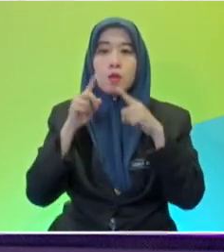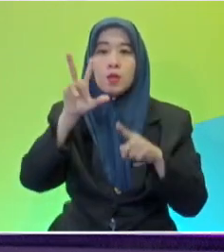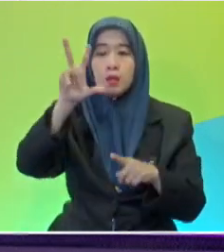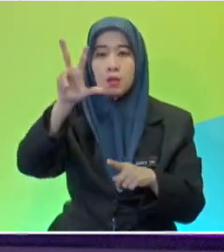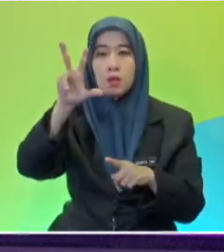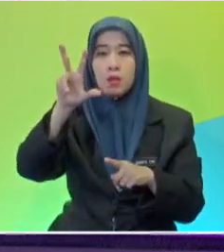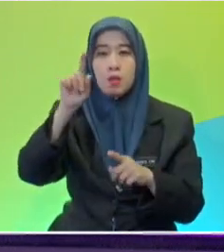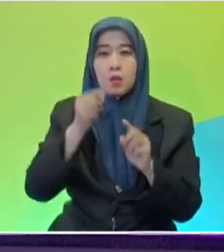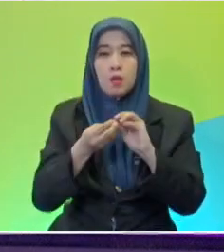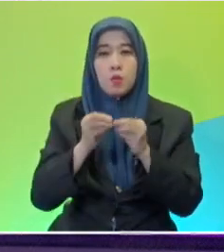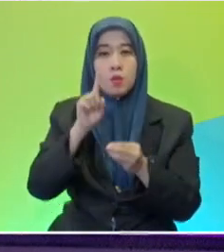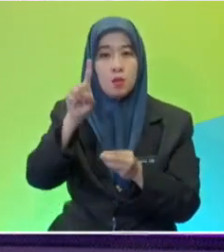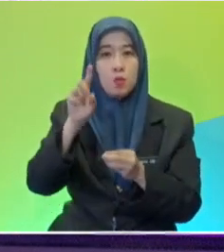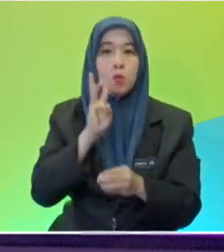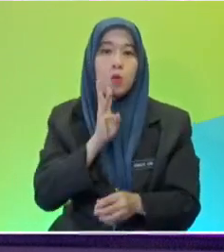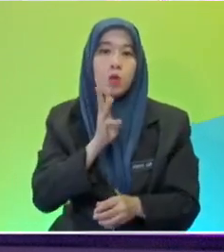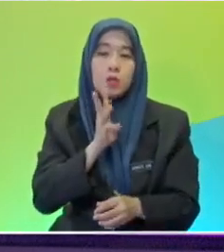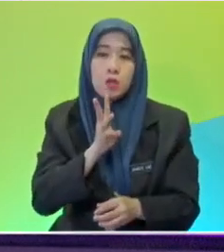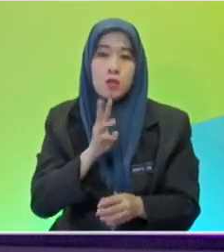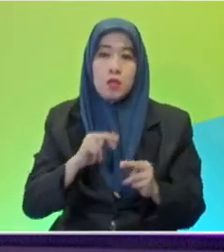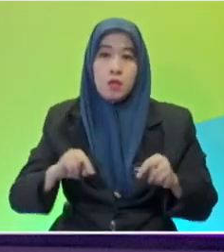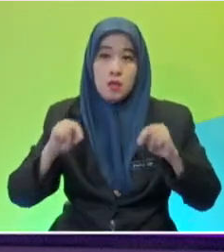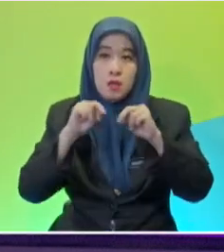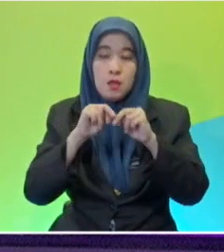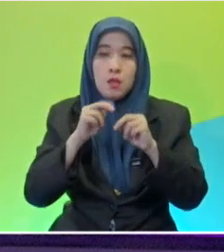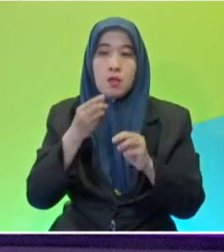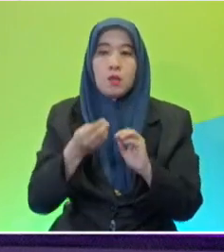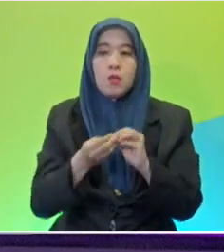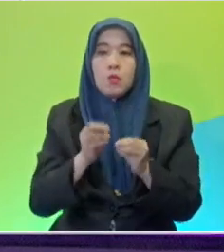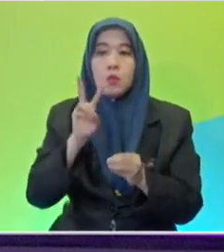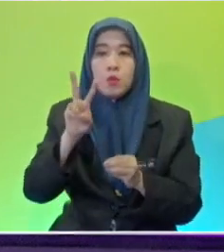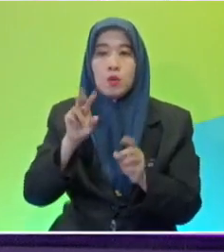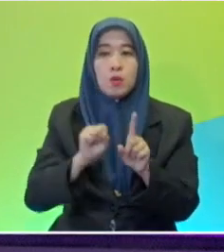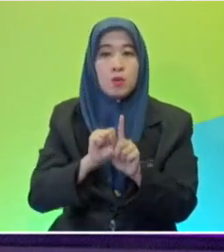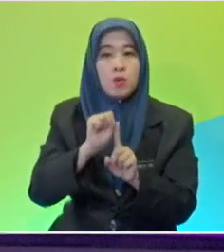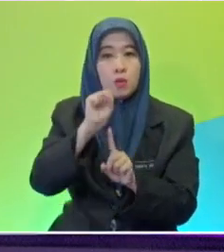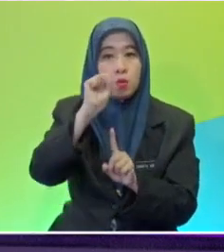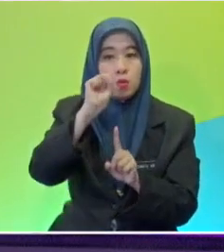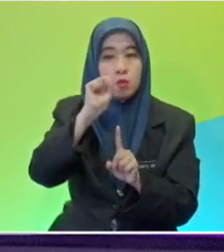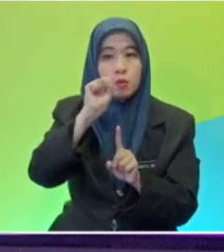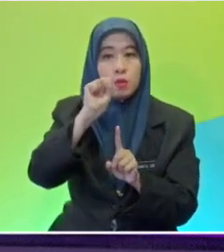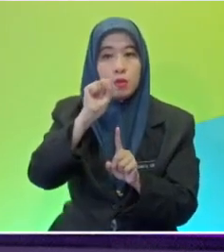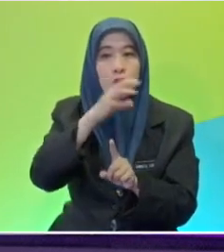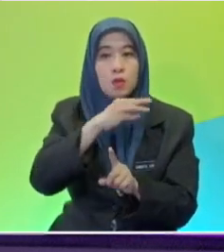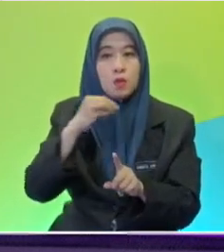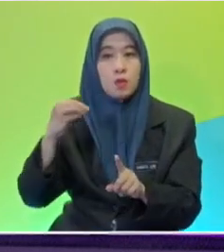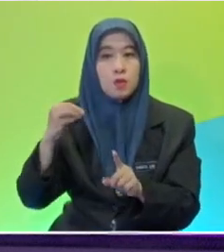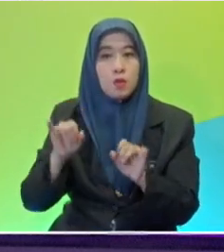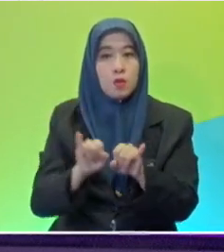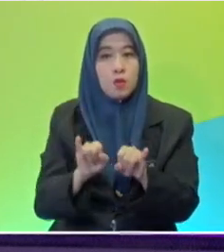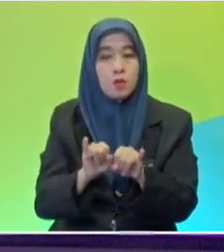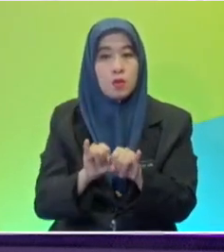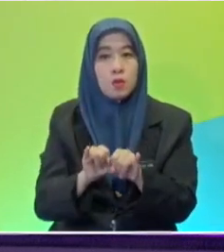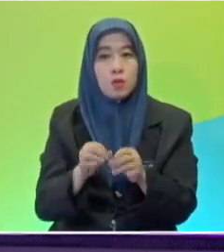I think it's water, suitable temperature, and also